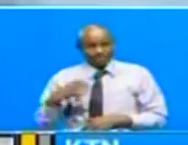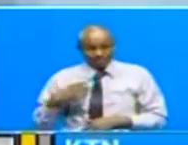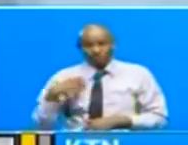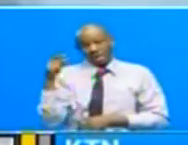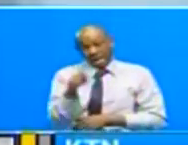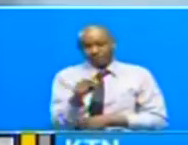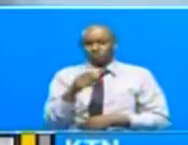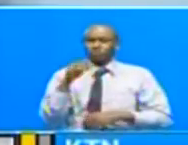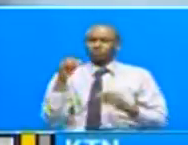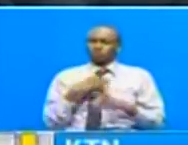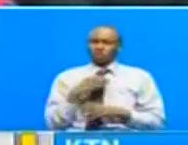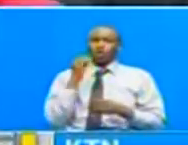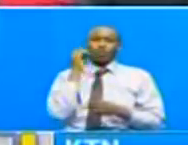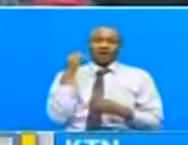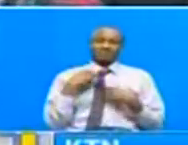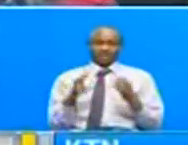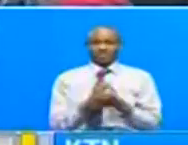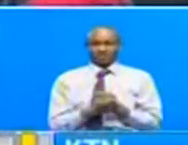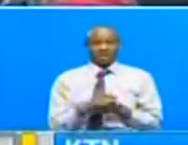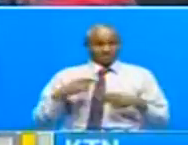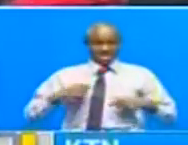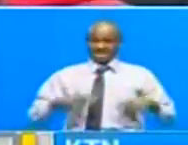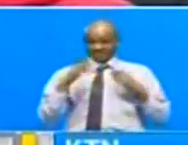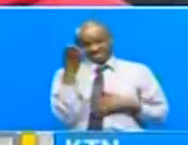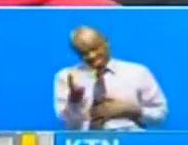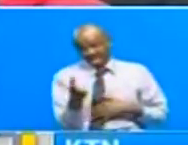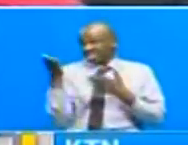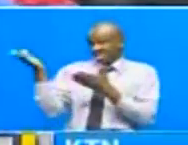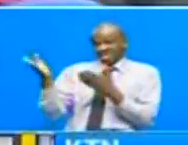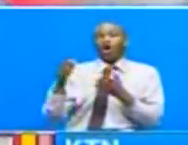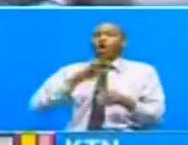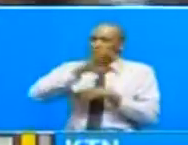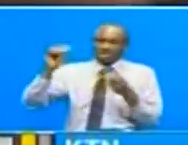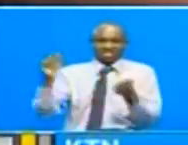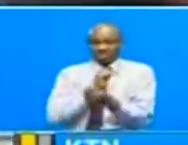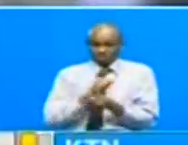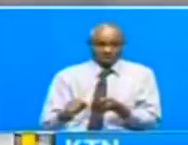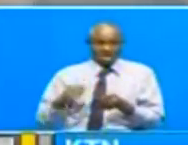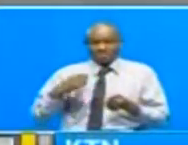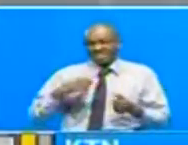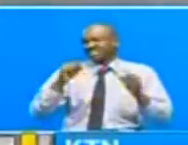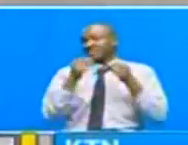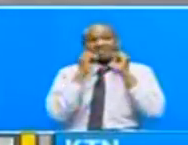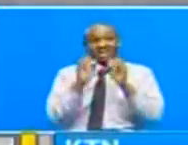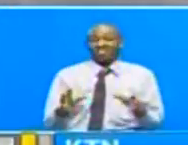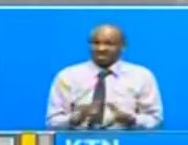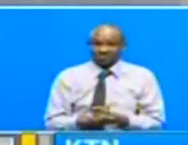to terms with being homeless. Tunaishi hapa, hapa na hapa kote kumechomeka. Hakuna kitu tumerescue.